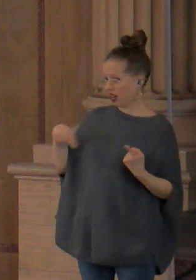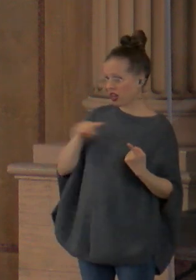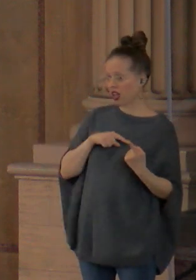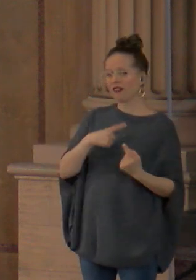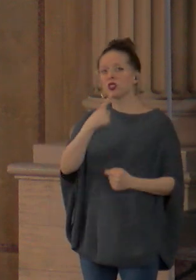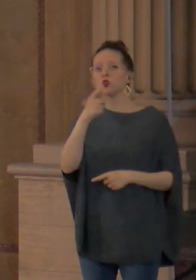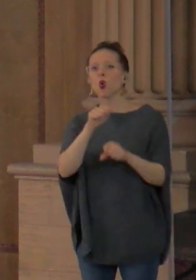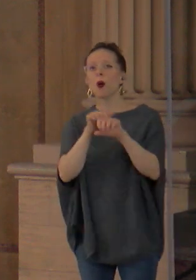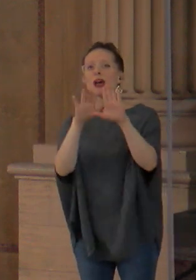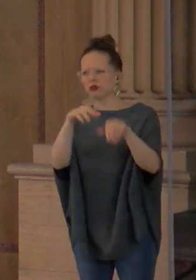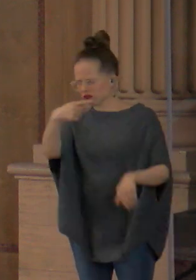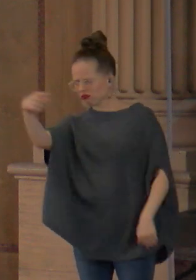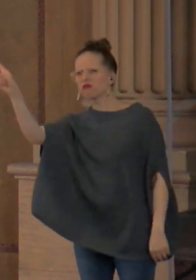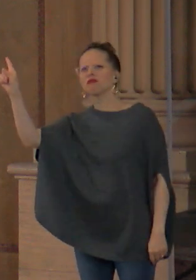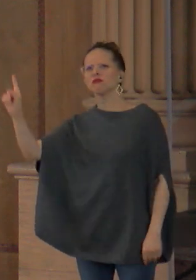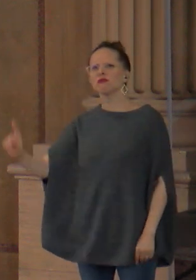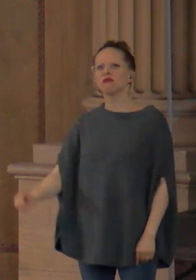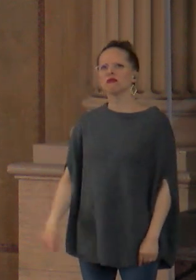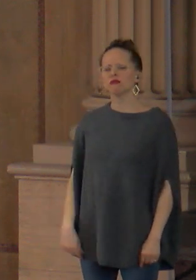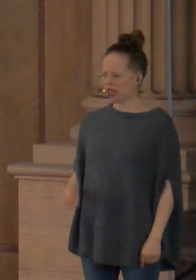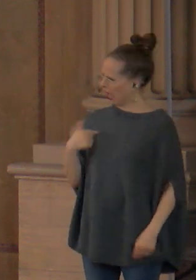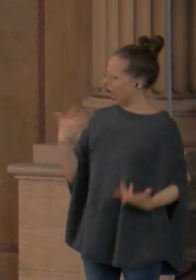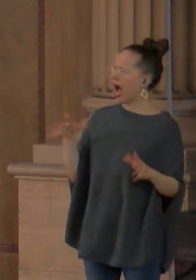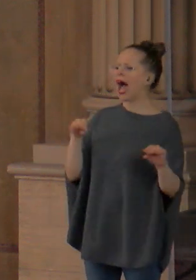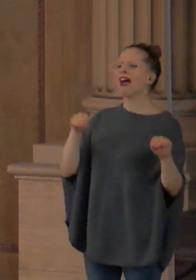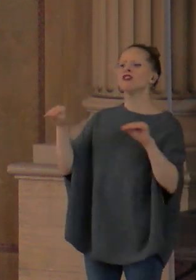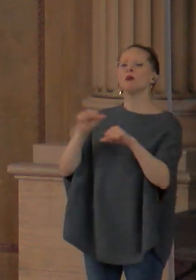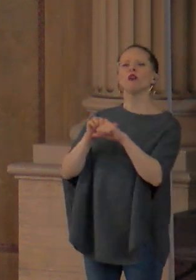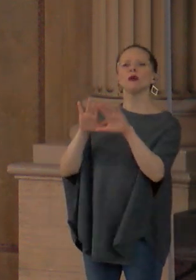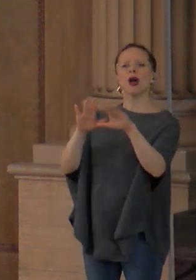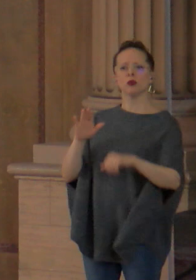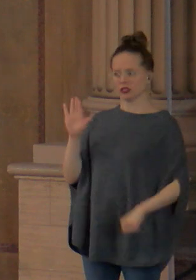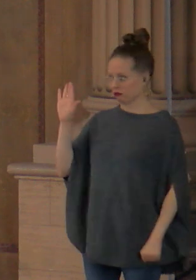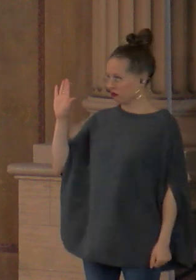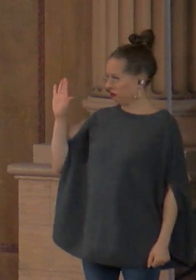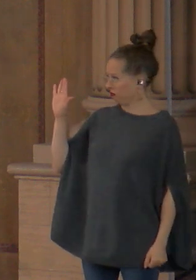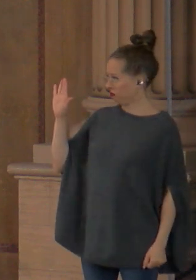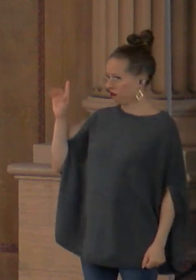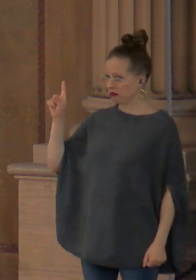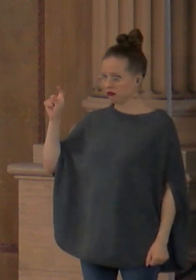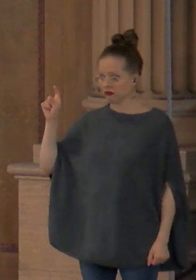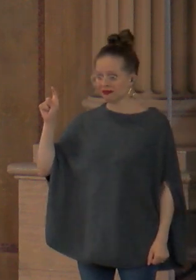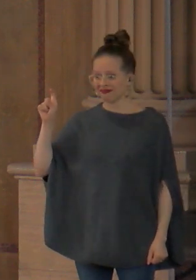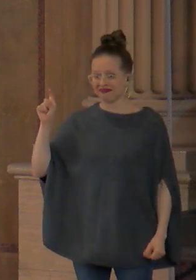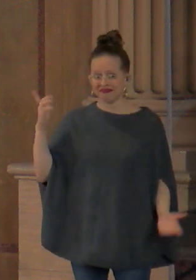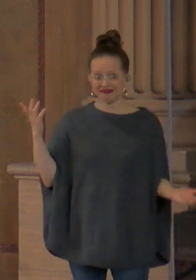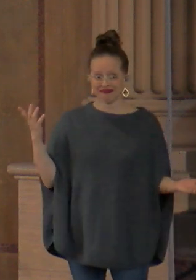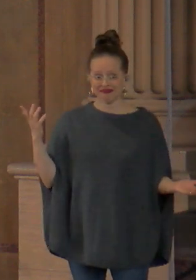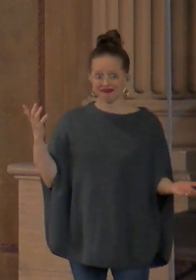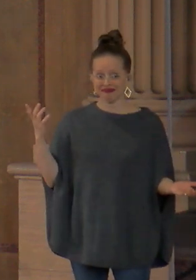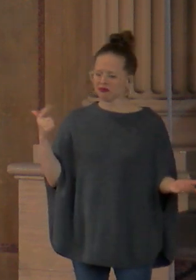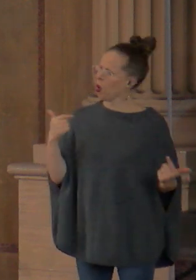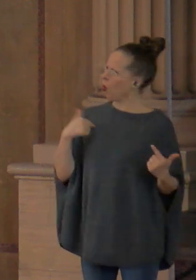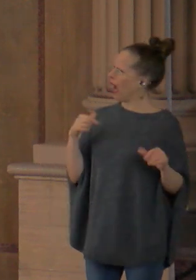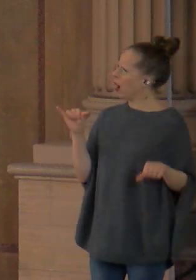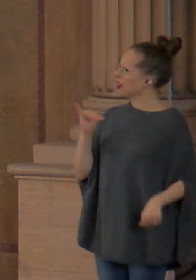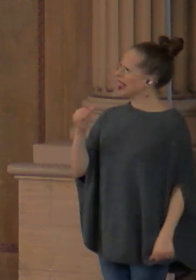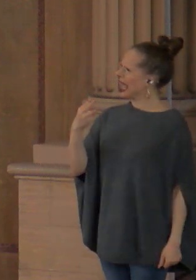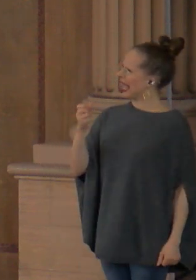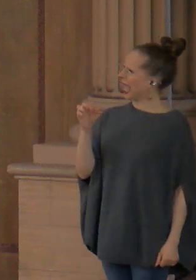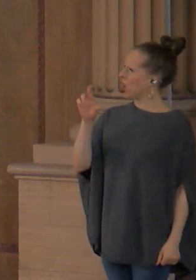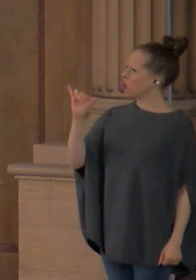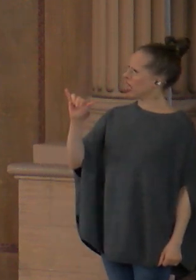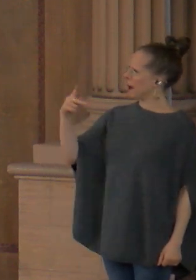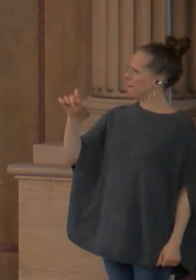Like who with their faith can say, I have moved mountains. This has happened. Like I believed something enough that I was able to kind of do the Harry Potter spell